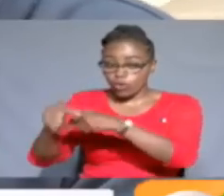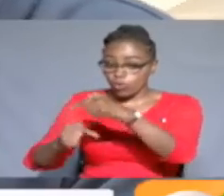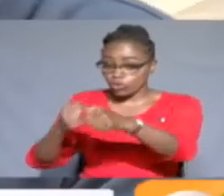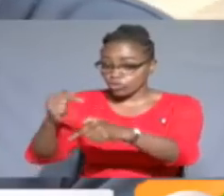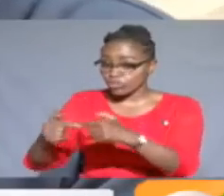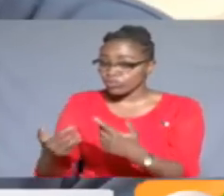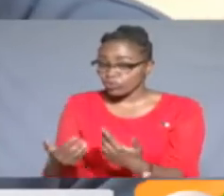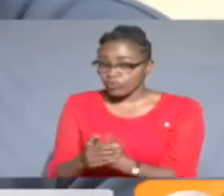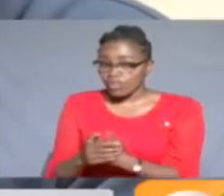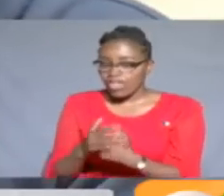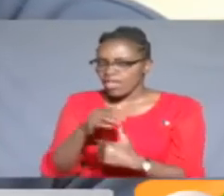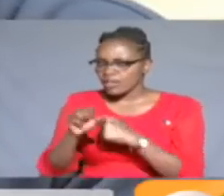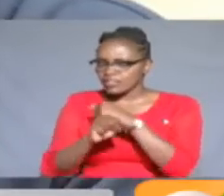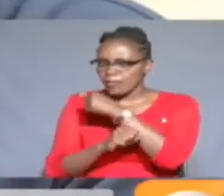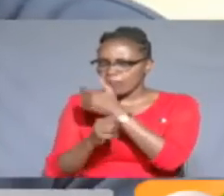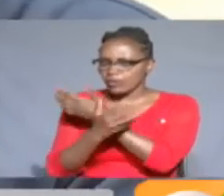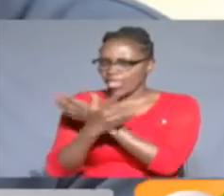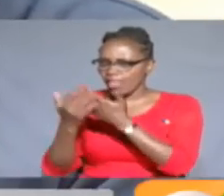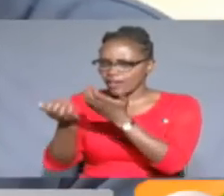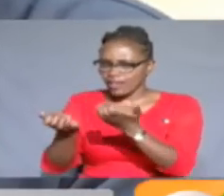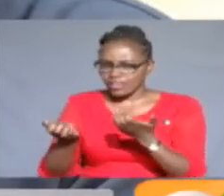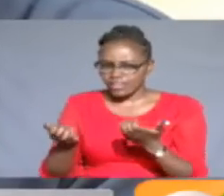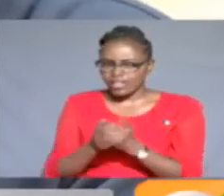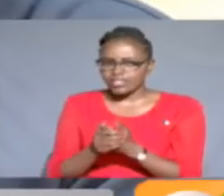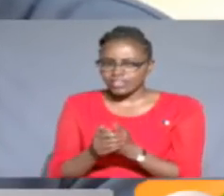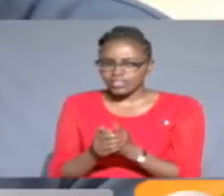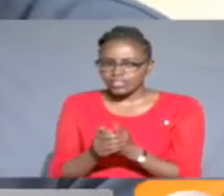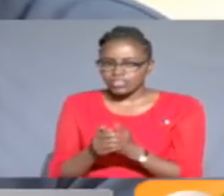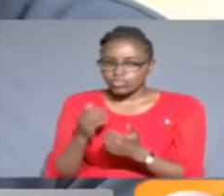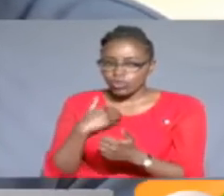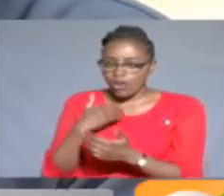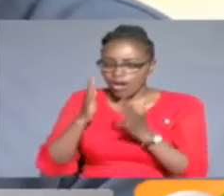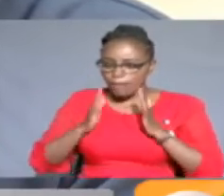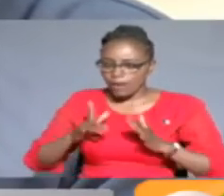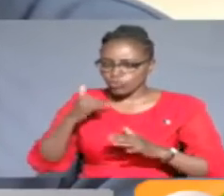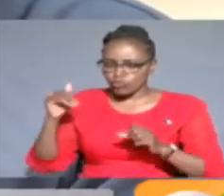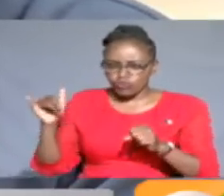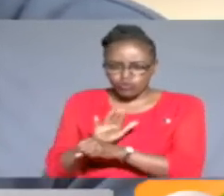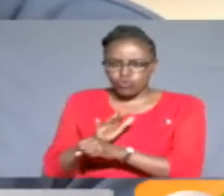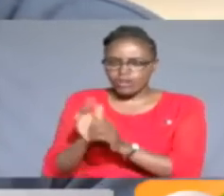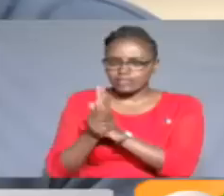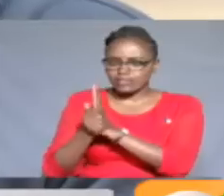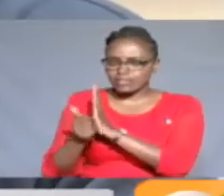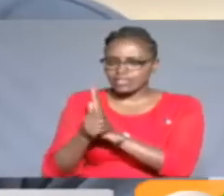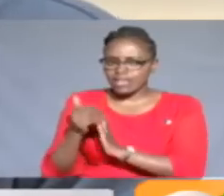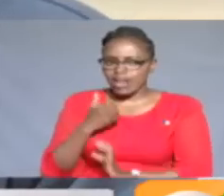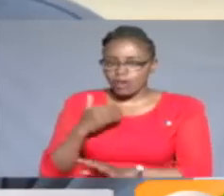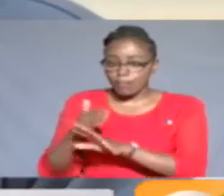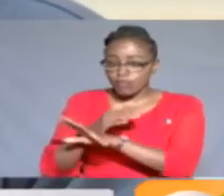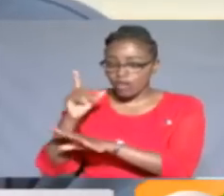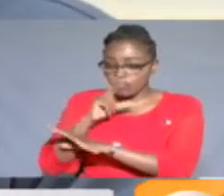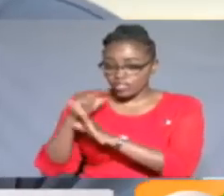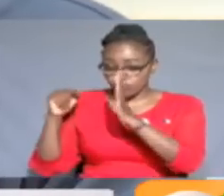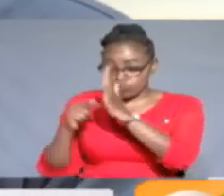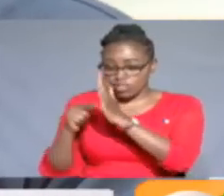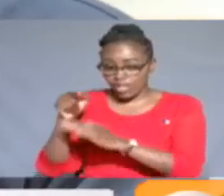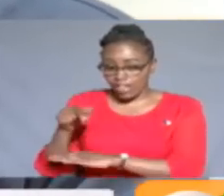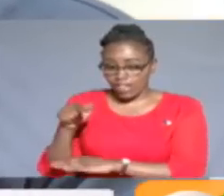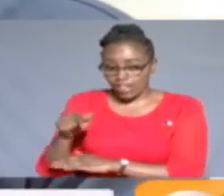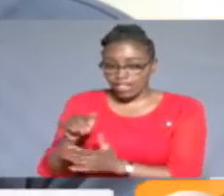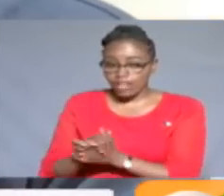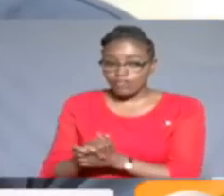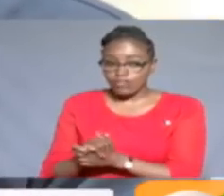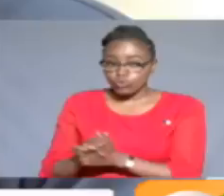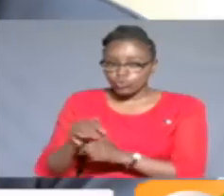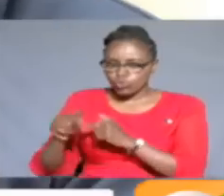and any other support that is needed to come up with someone who is fully competent. All right. And before I finish on that point, we